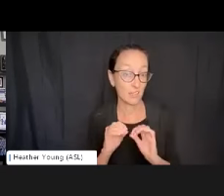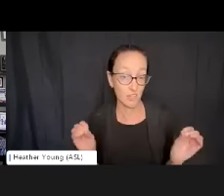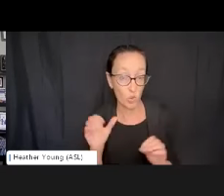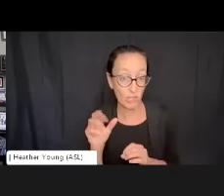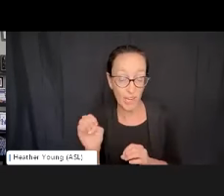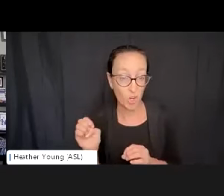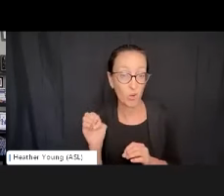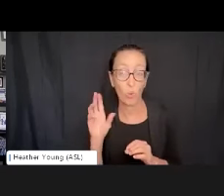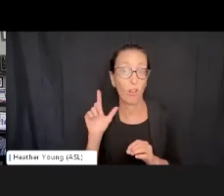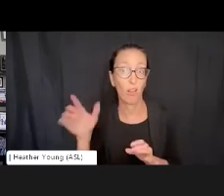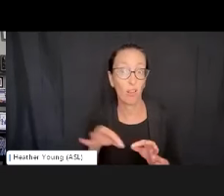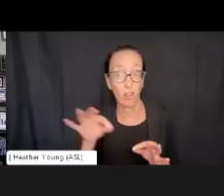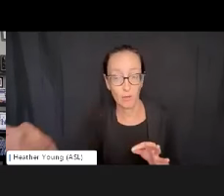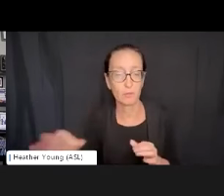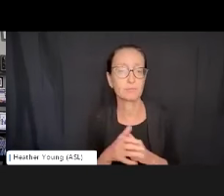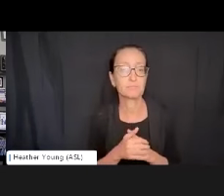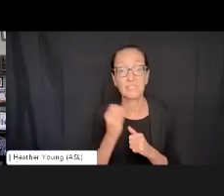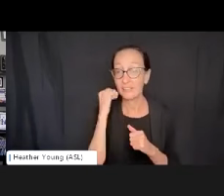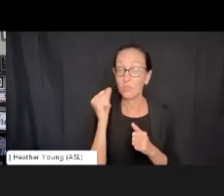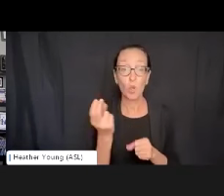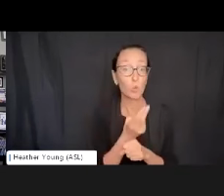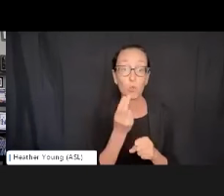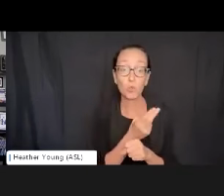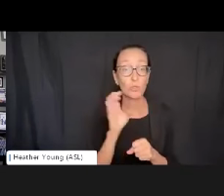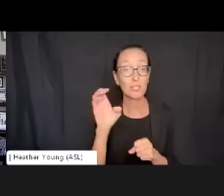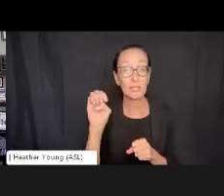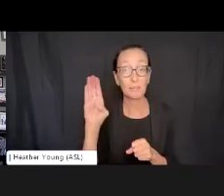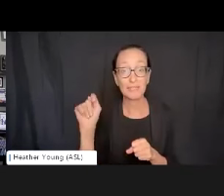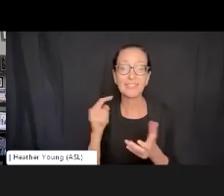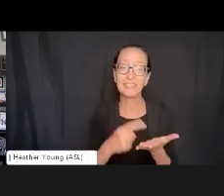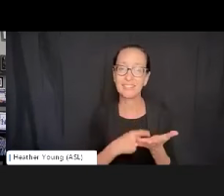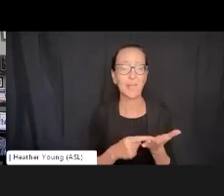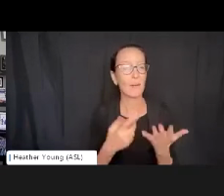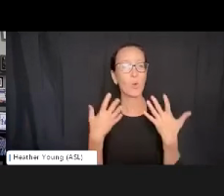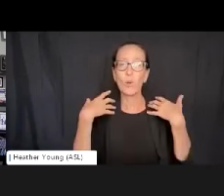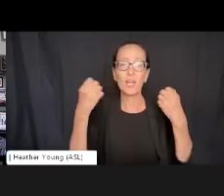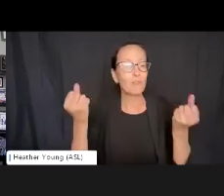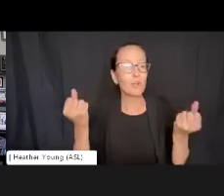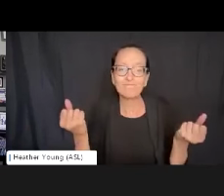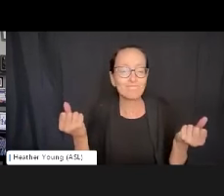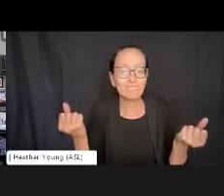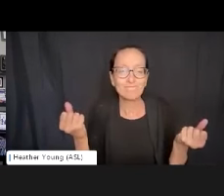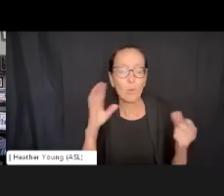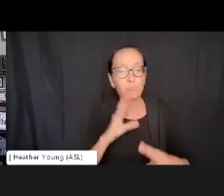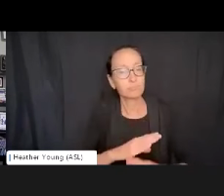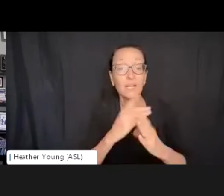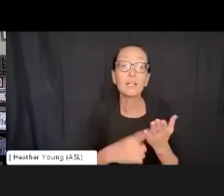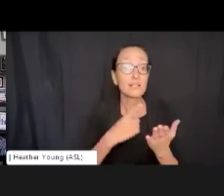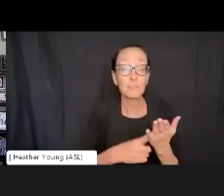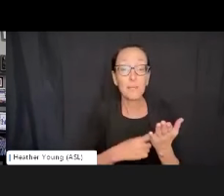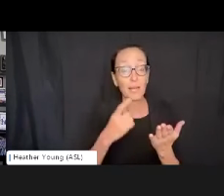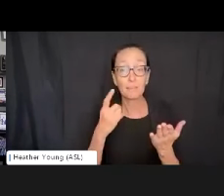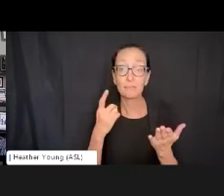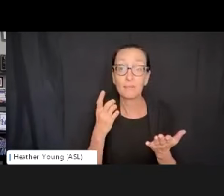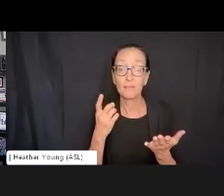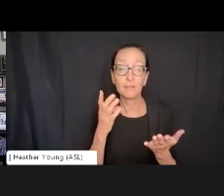Failure to use evidence-based treatments can sometimes impede recovery, and in some cases could even actually